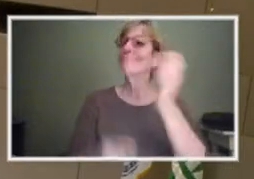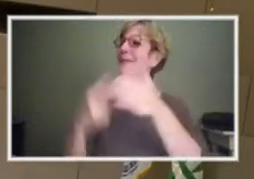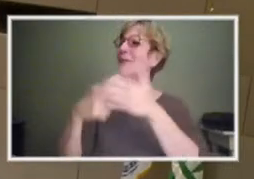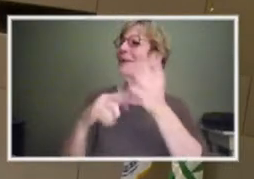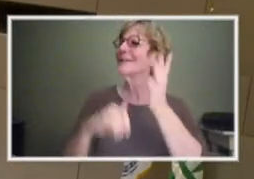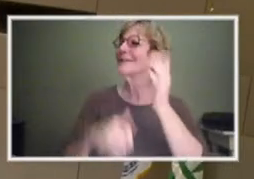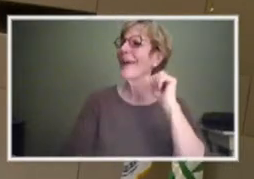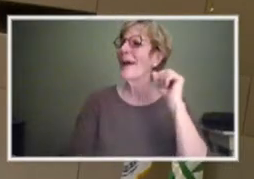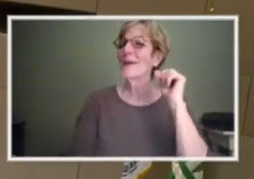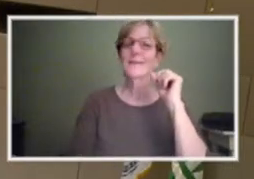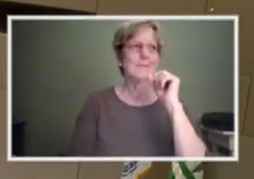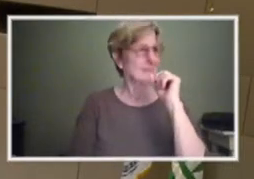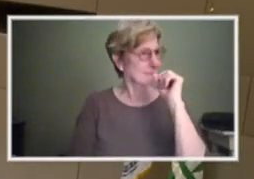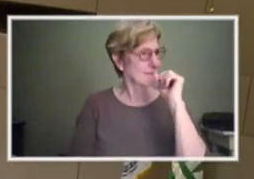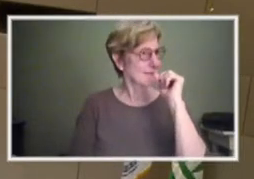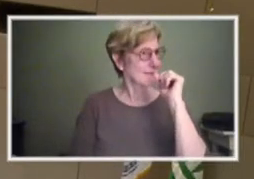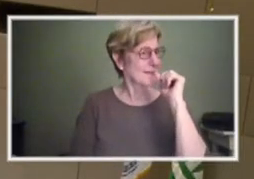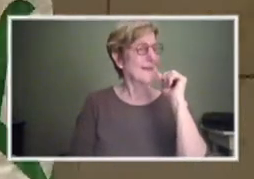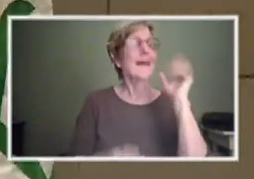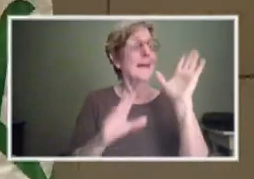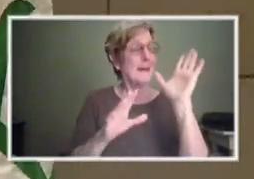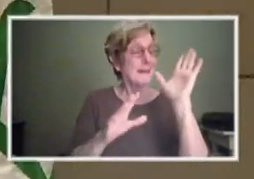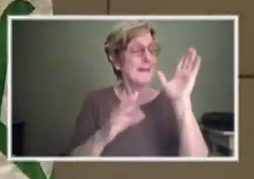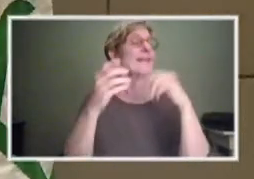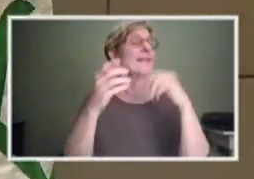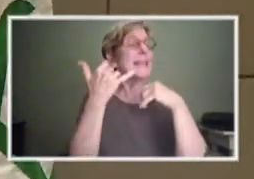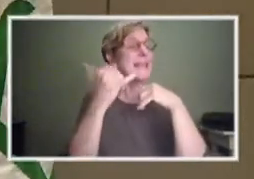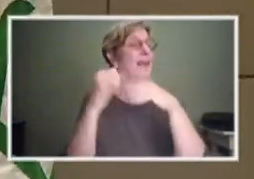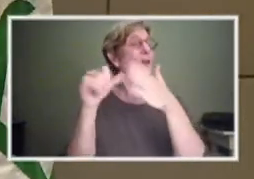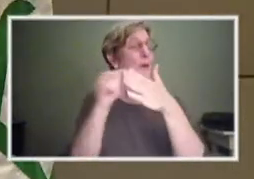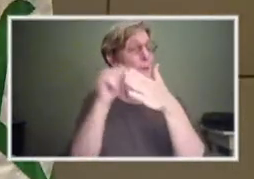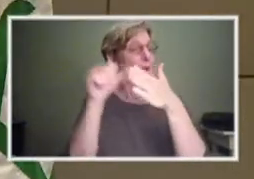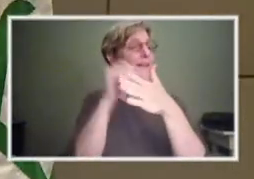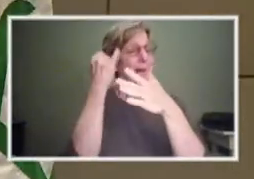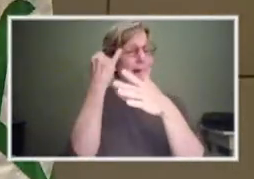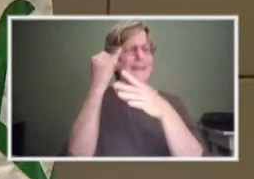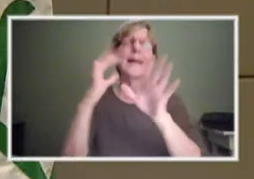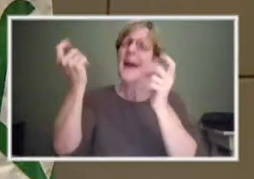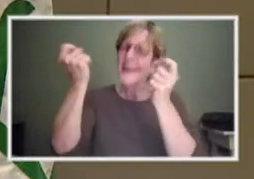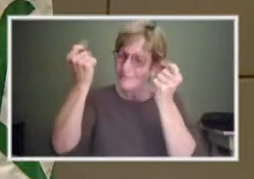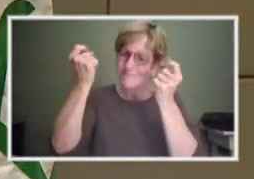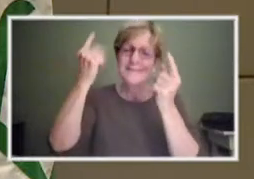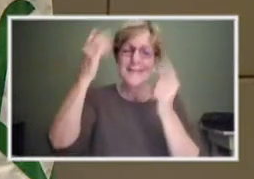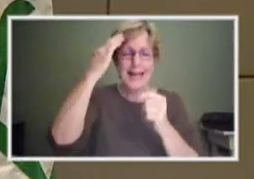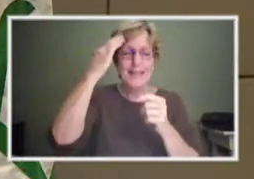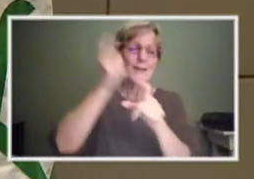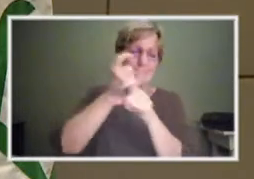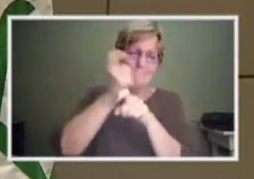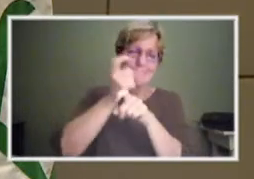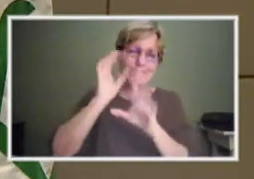The yellow pages idea was that you could look it up and find it somewhere in a book.